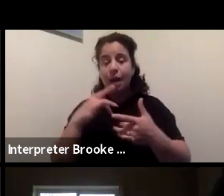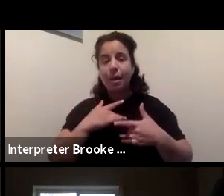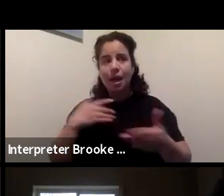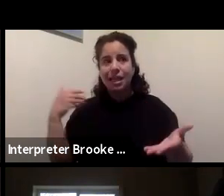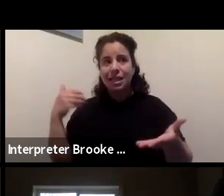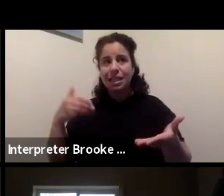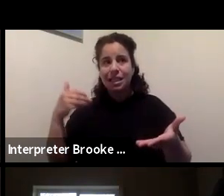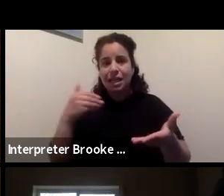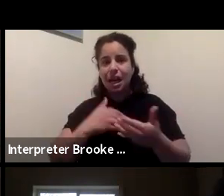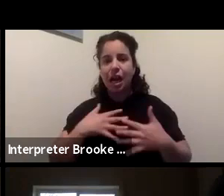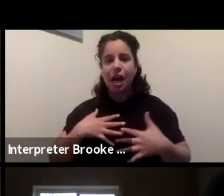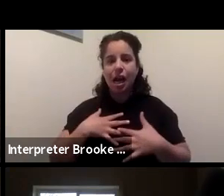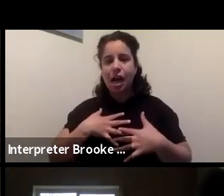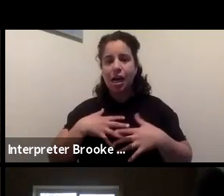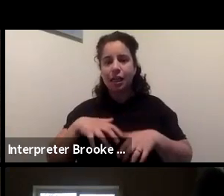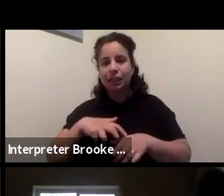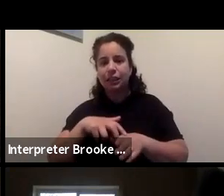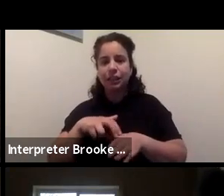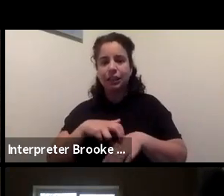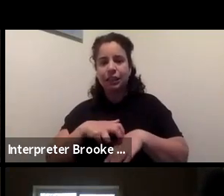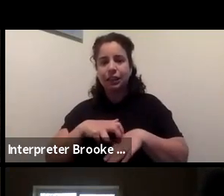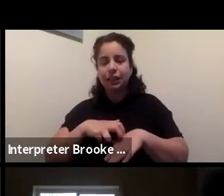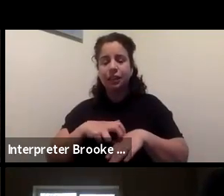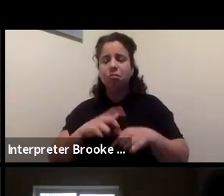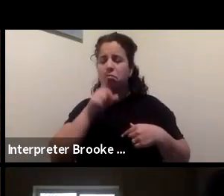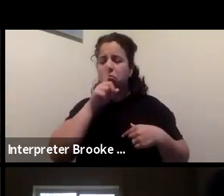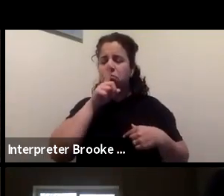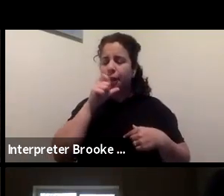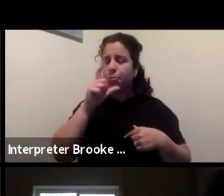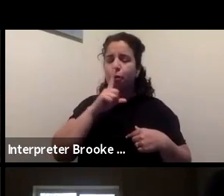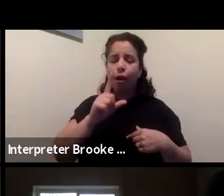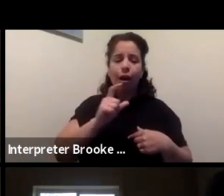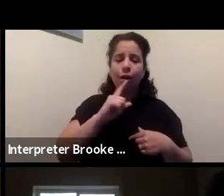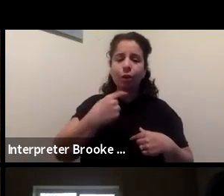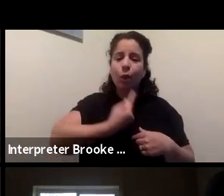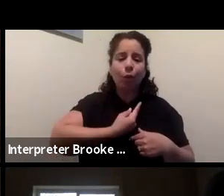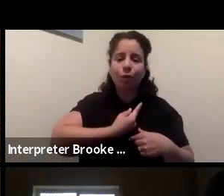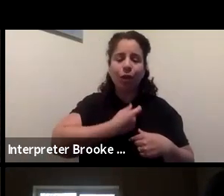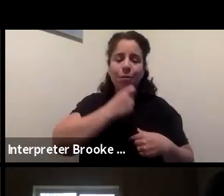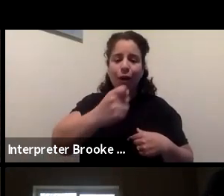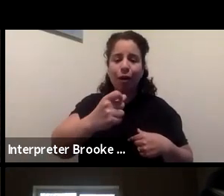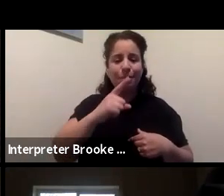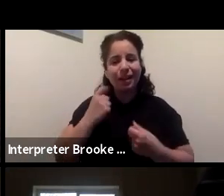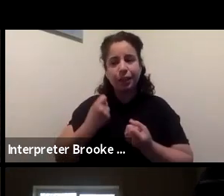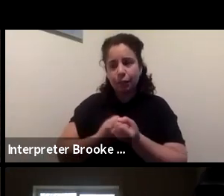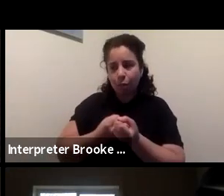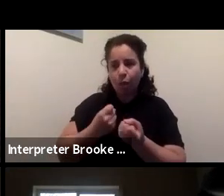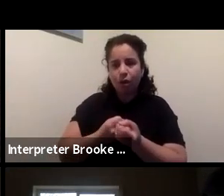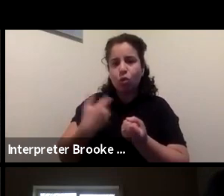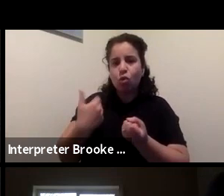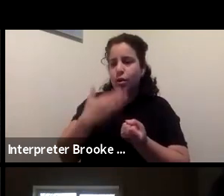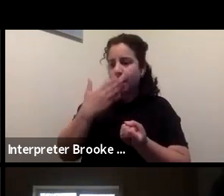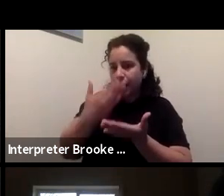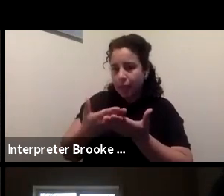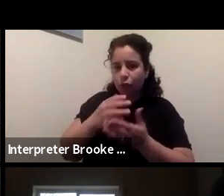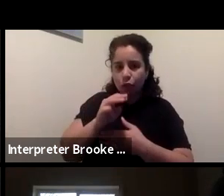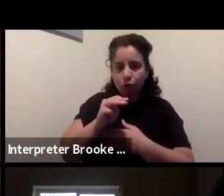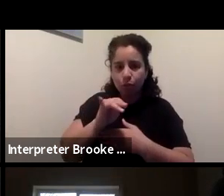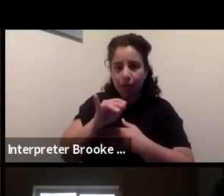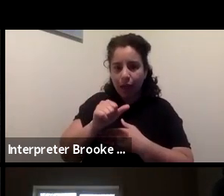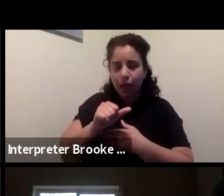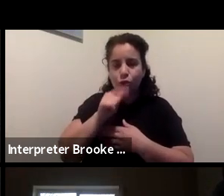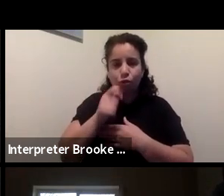Not necessarily because I feel like I have to do it alone, because I have such great support with Mia and then with our incredible narrators who've been doing a